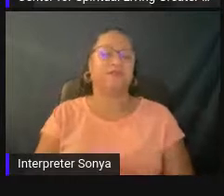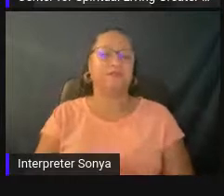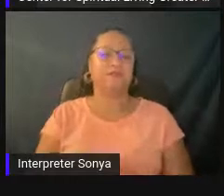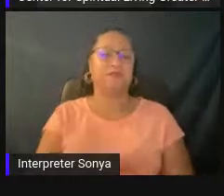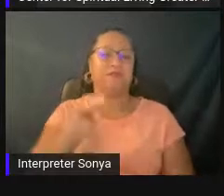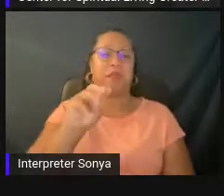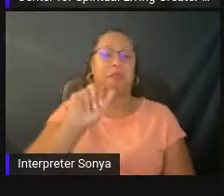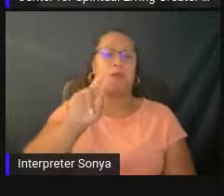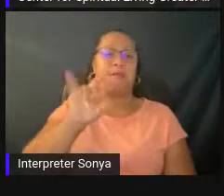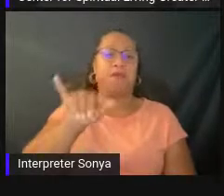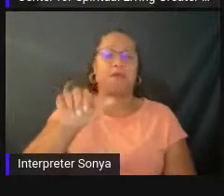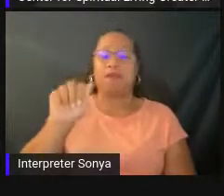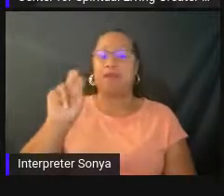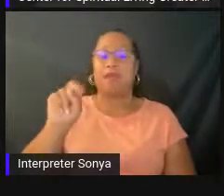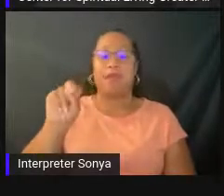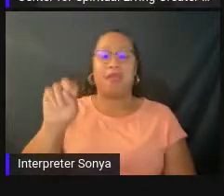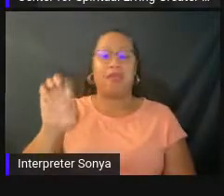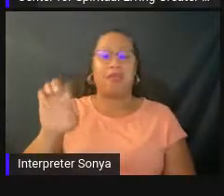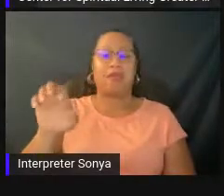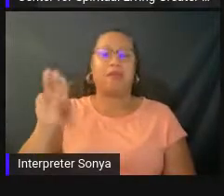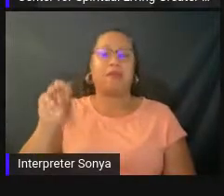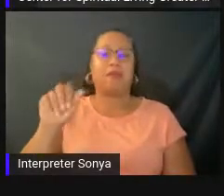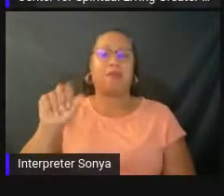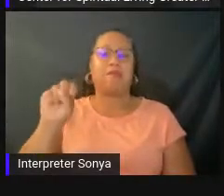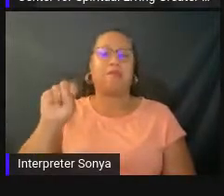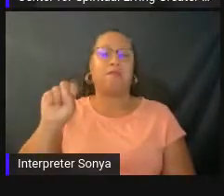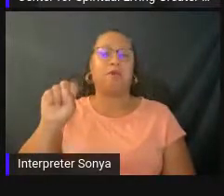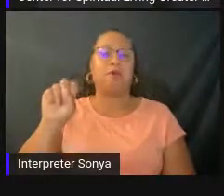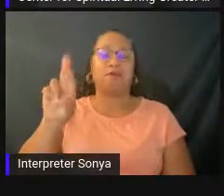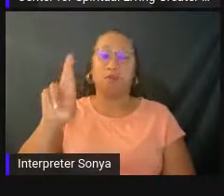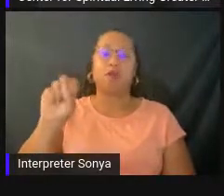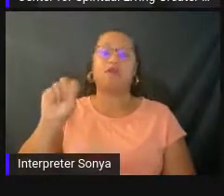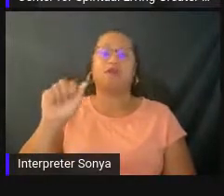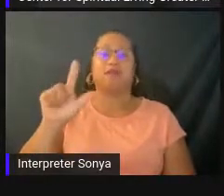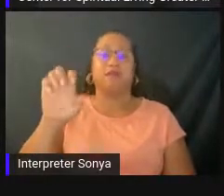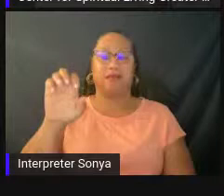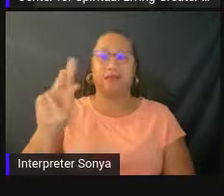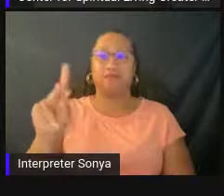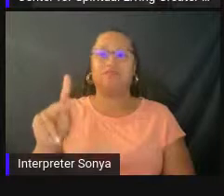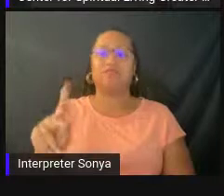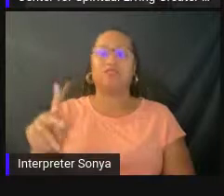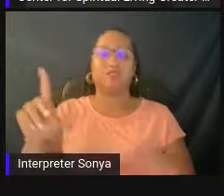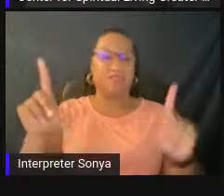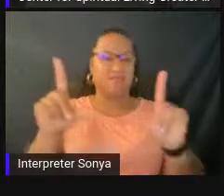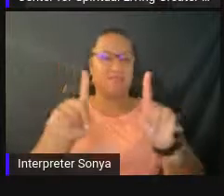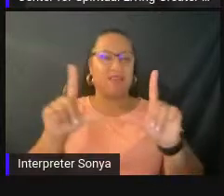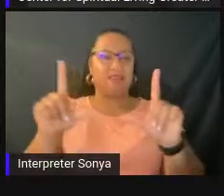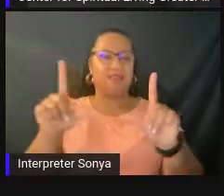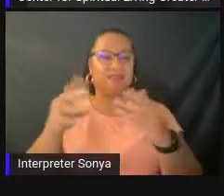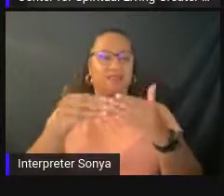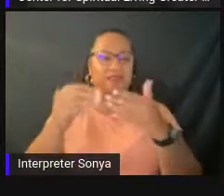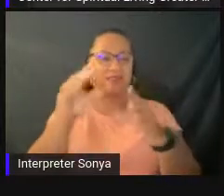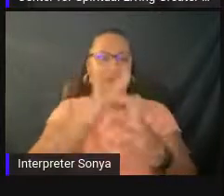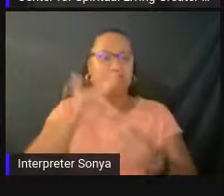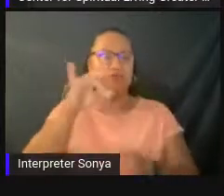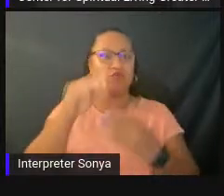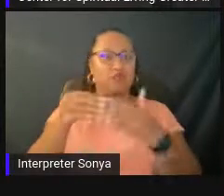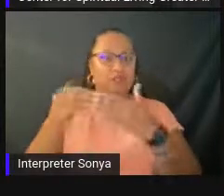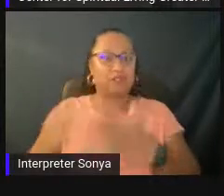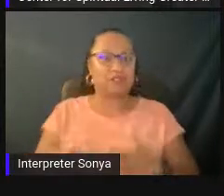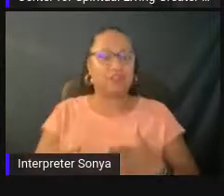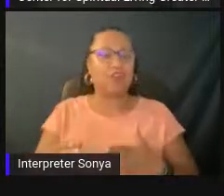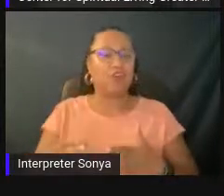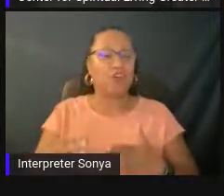Mary Ann Marcellette, a licensed practitioner for 7 years, with her installation June